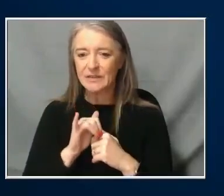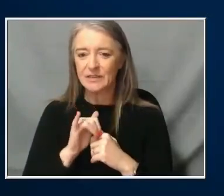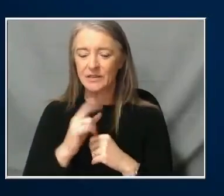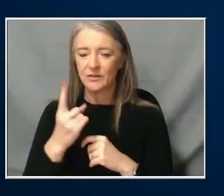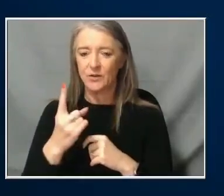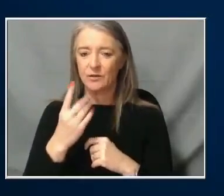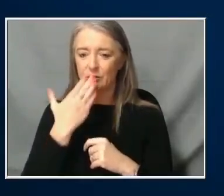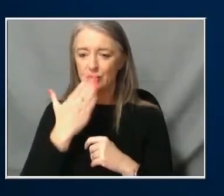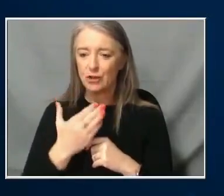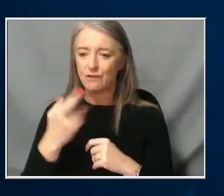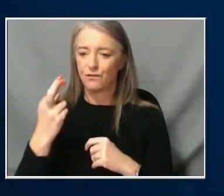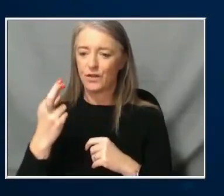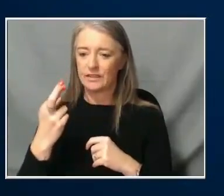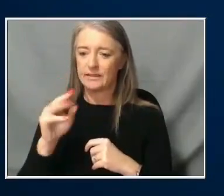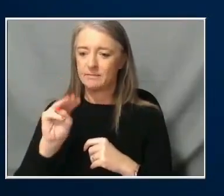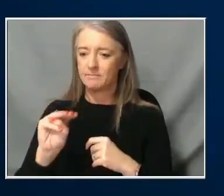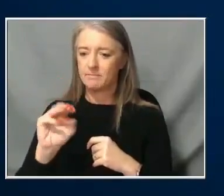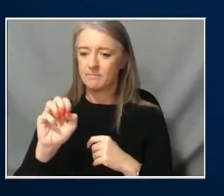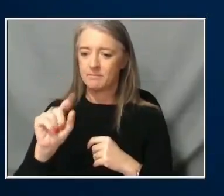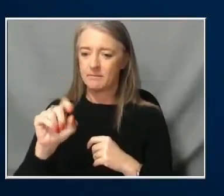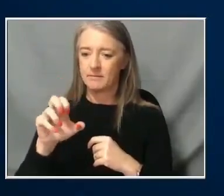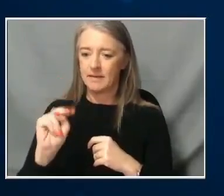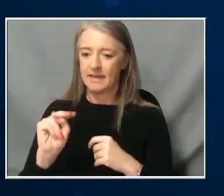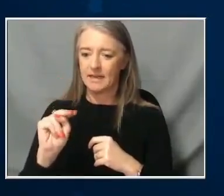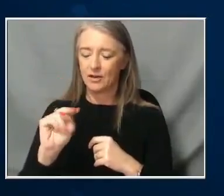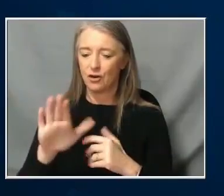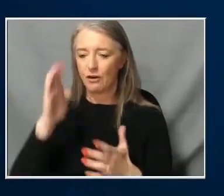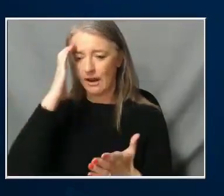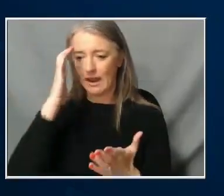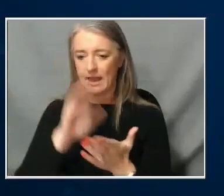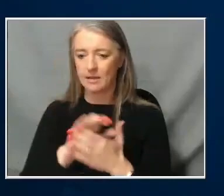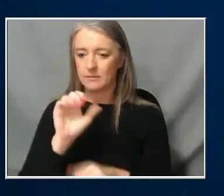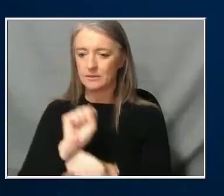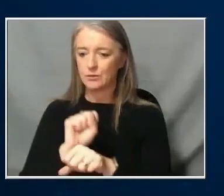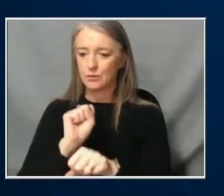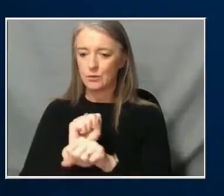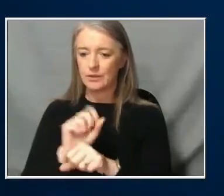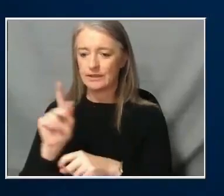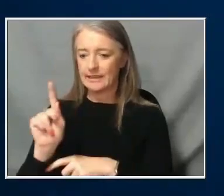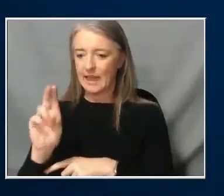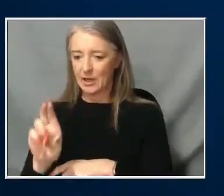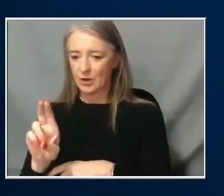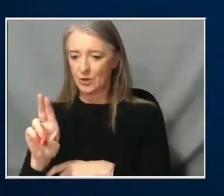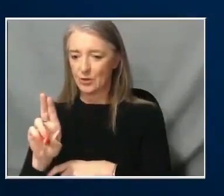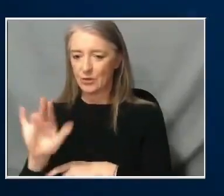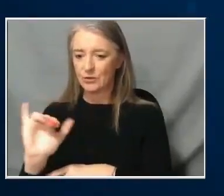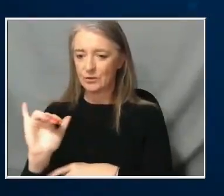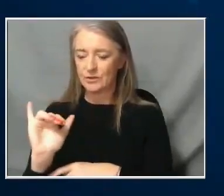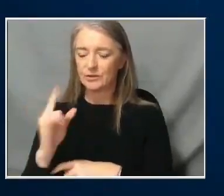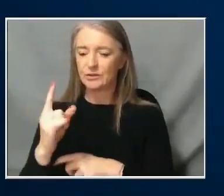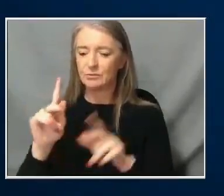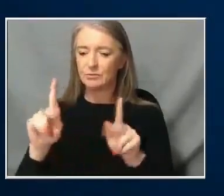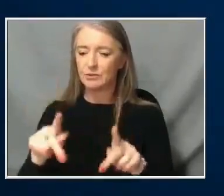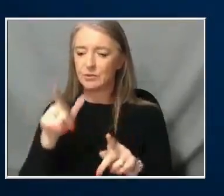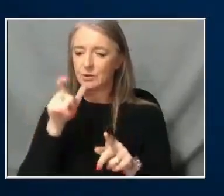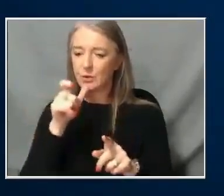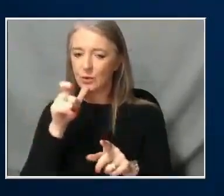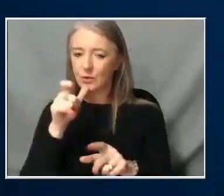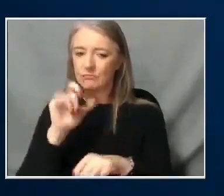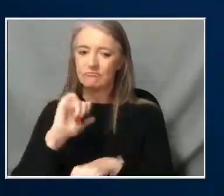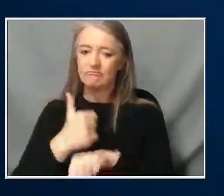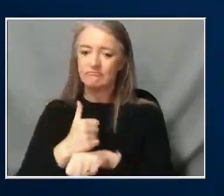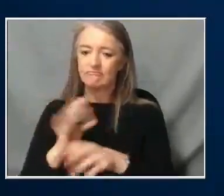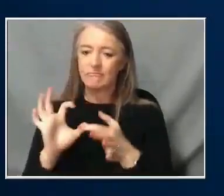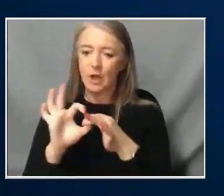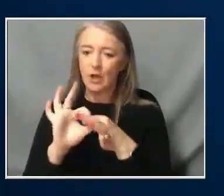my good friends, Megan. Her husband works at KU too, and she's kind of the one that got me hooked